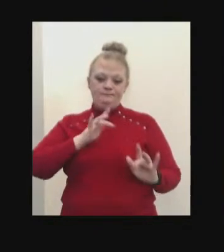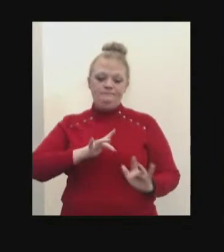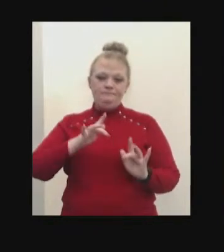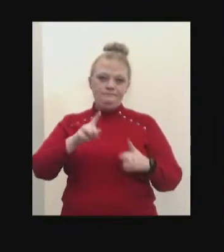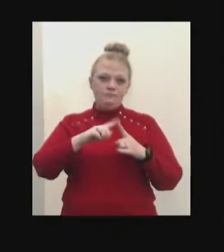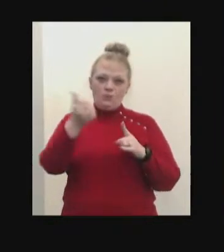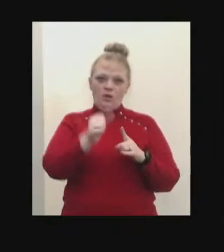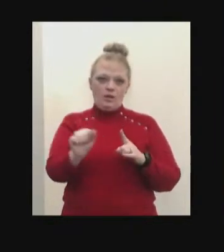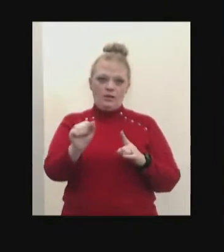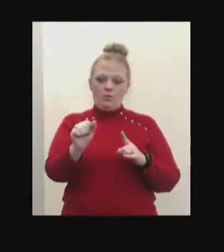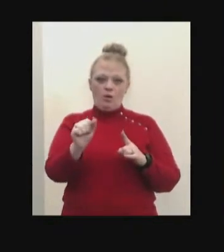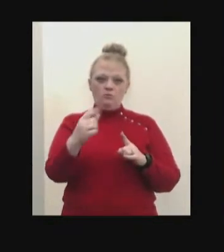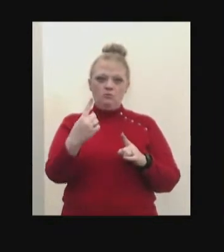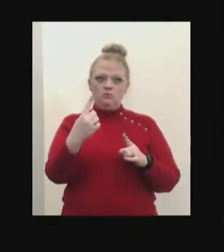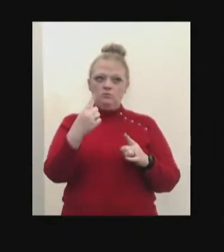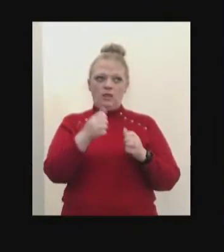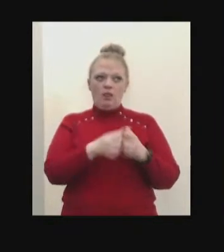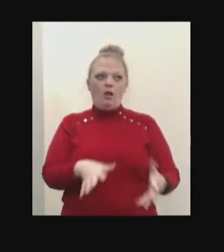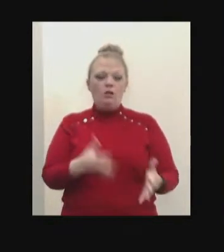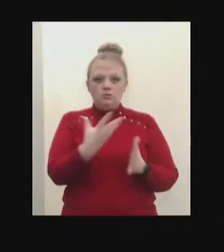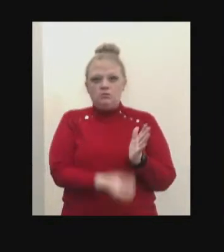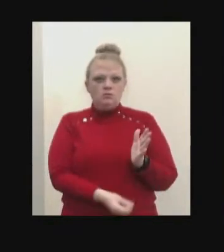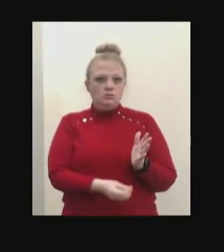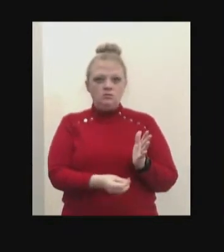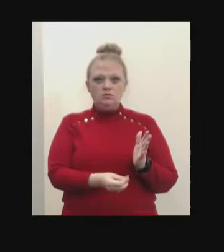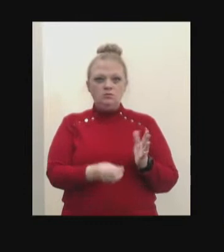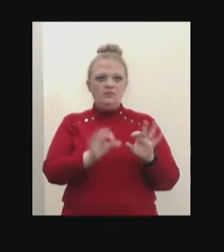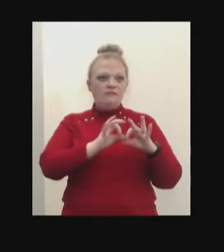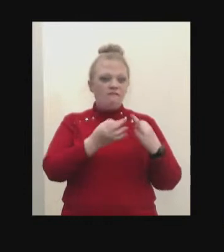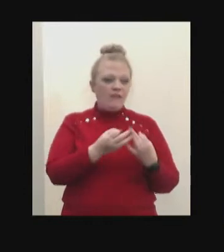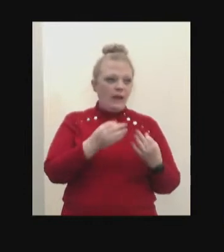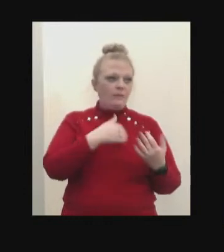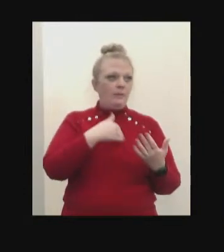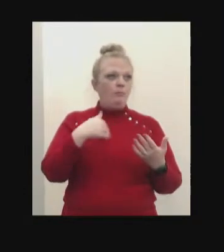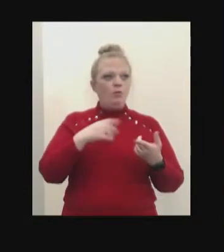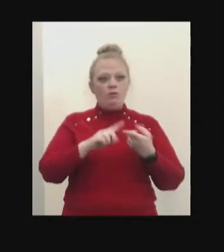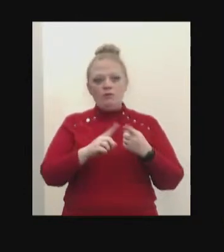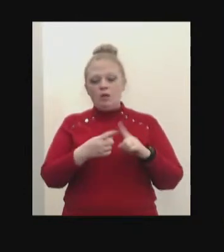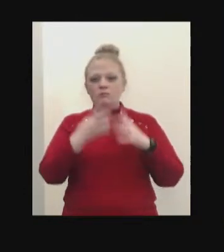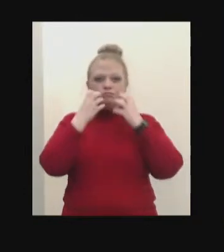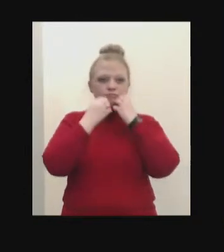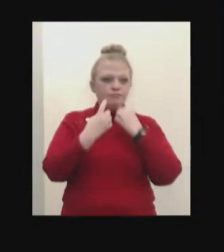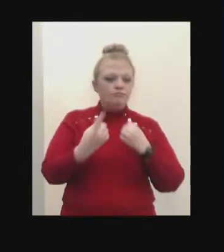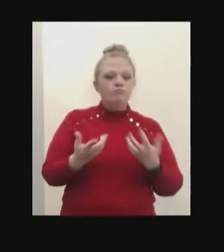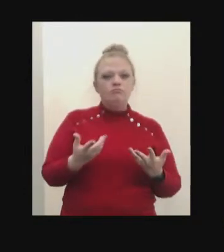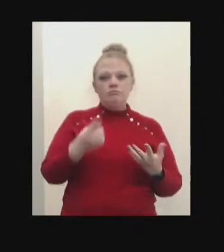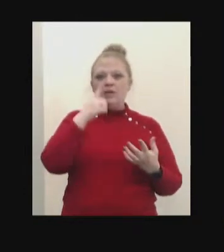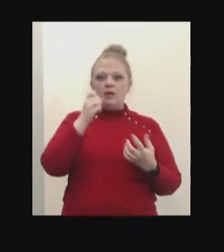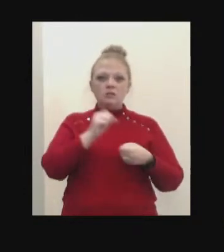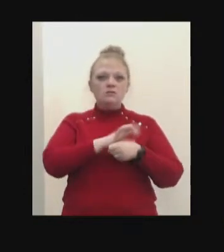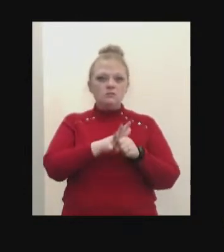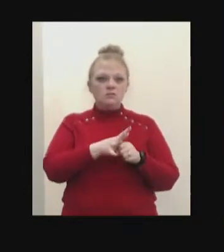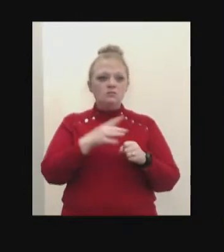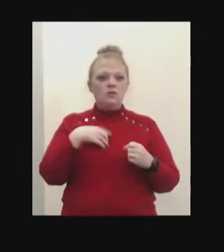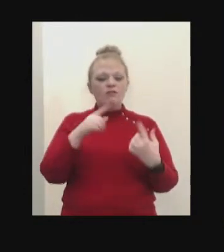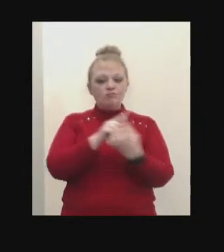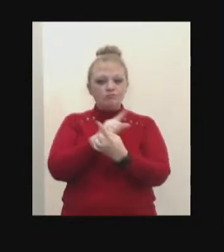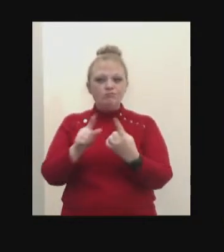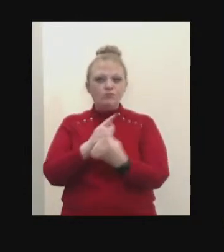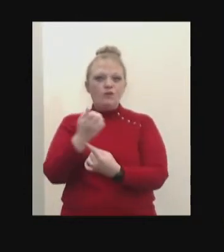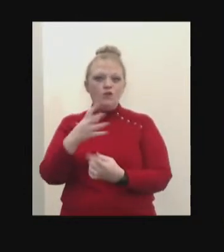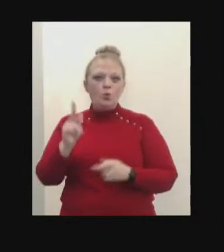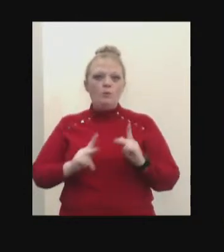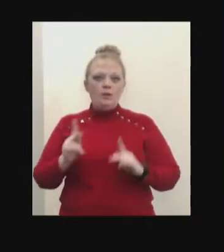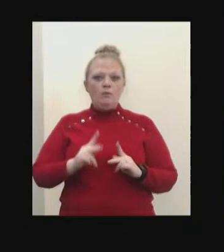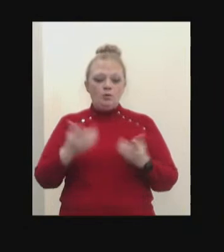who lost a family member or loved one, a friend due to COVID-19. I've run into a few people lately who have, and it's